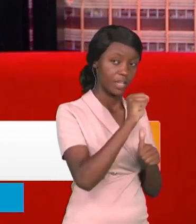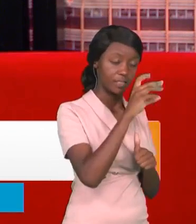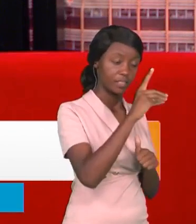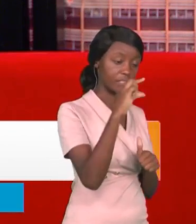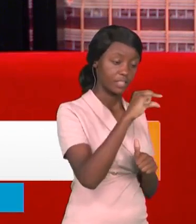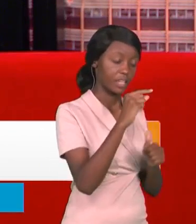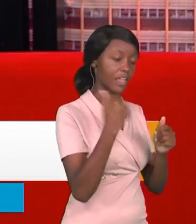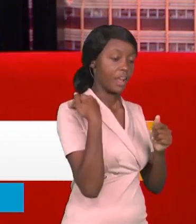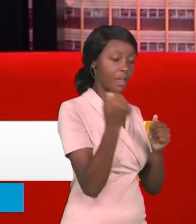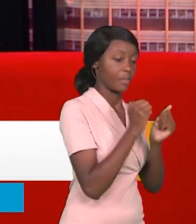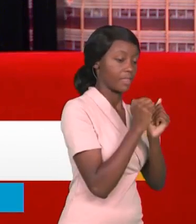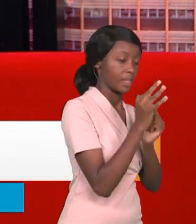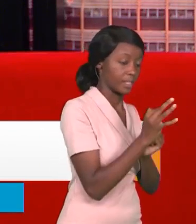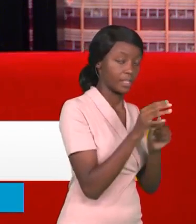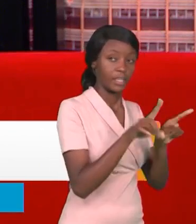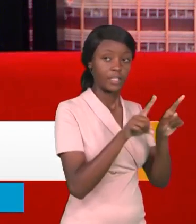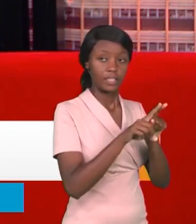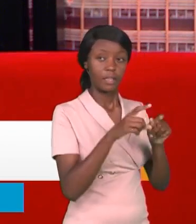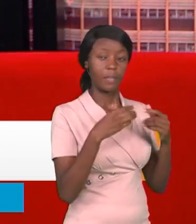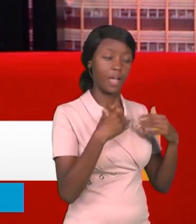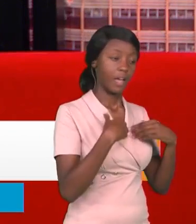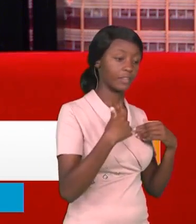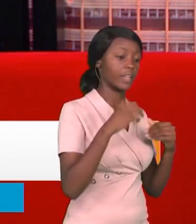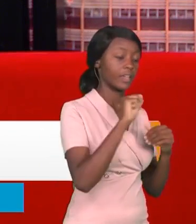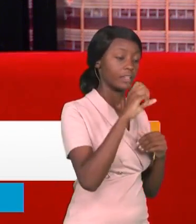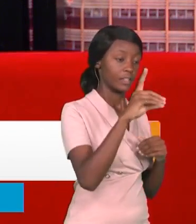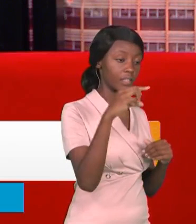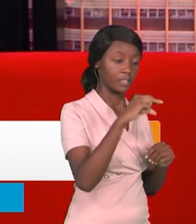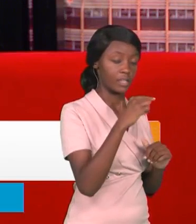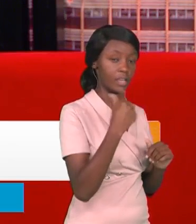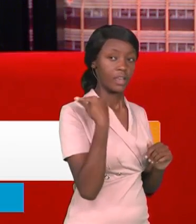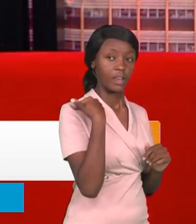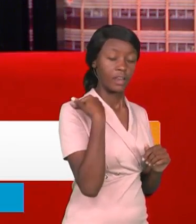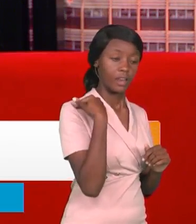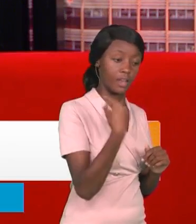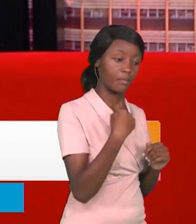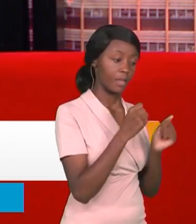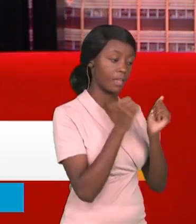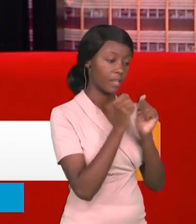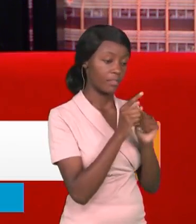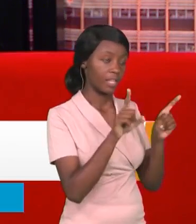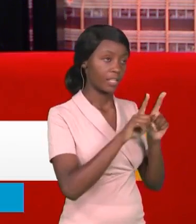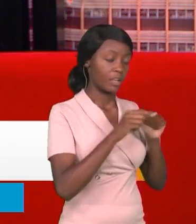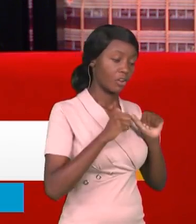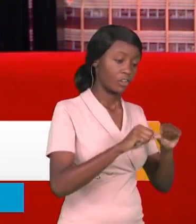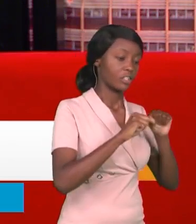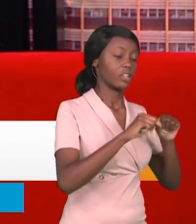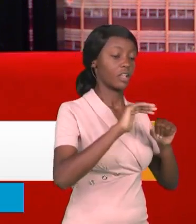13. We also work on SDG number 11, on sustainable cities